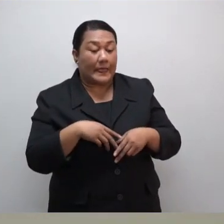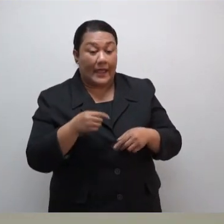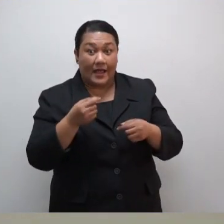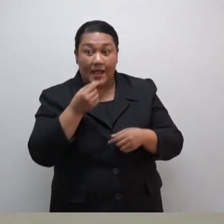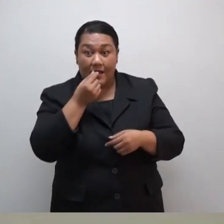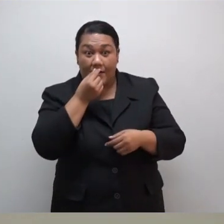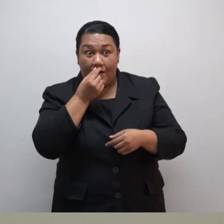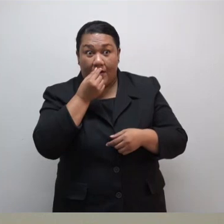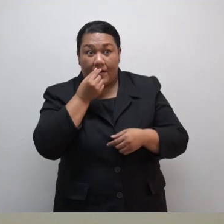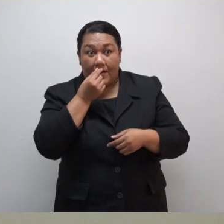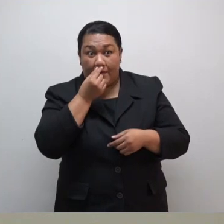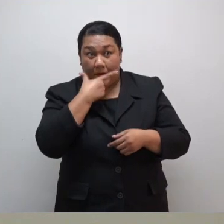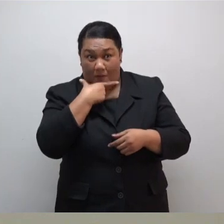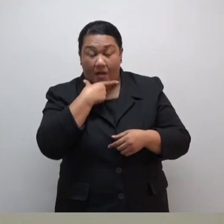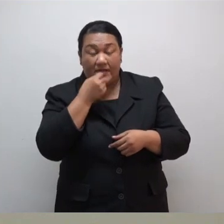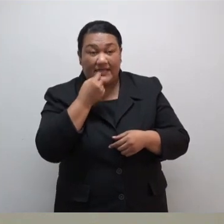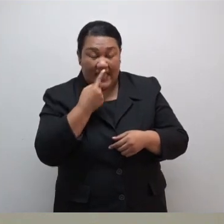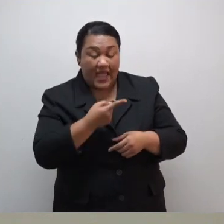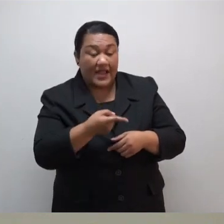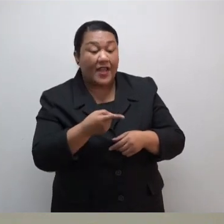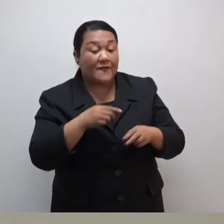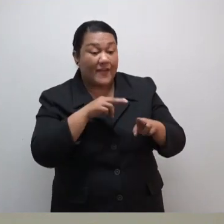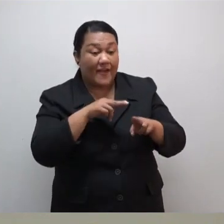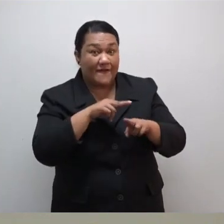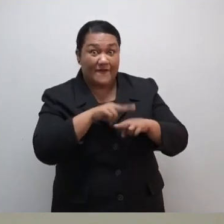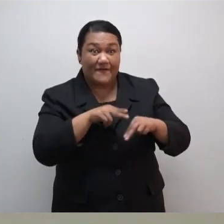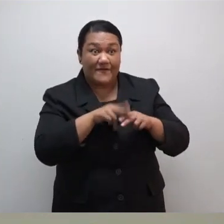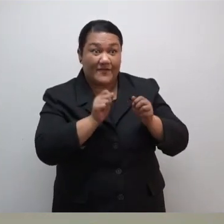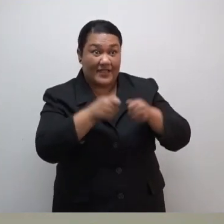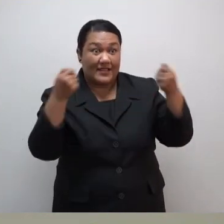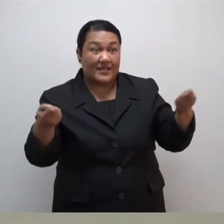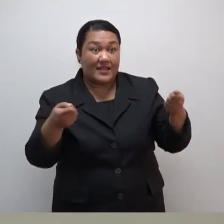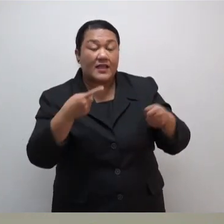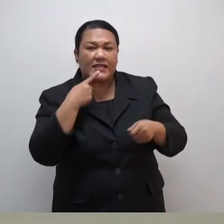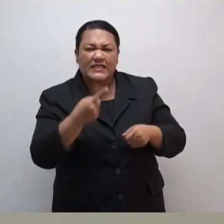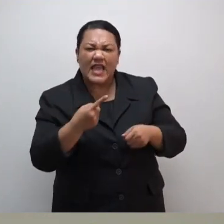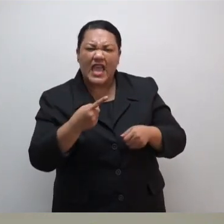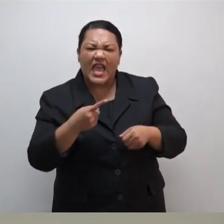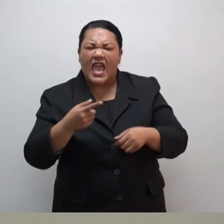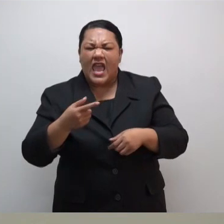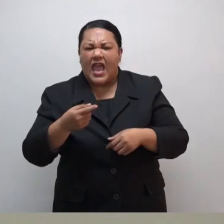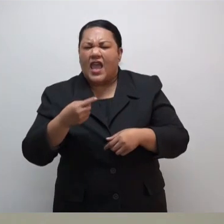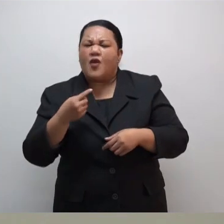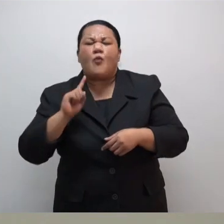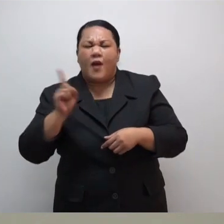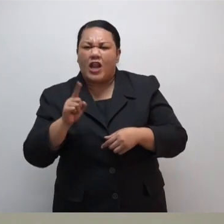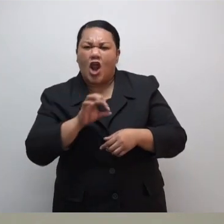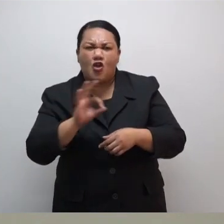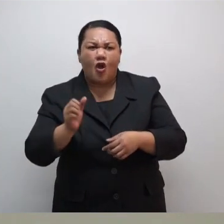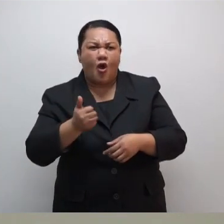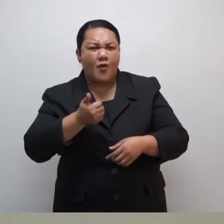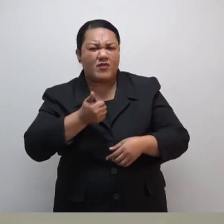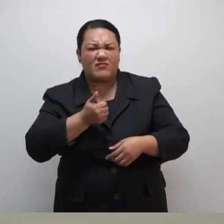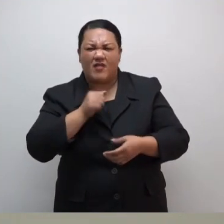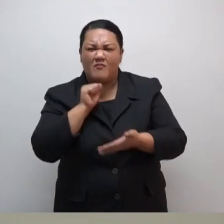that the cash being given to people is leading to a lot of irresponsible behavior. By who? Those people? Those